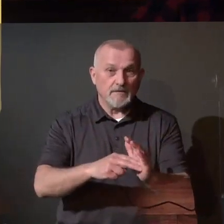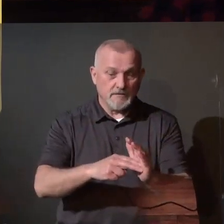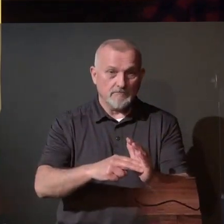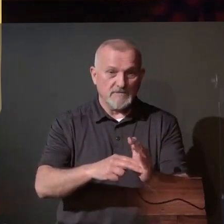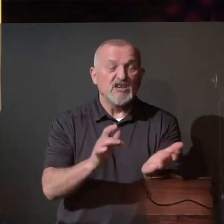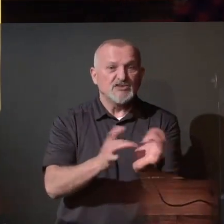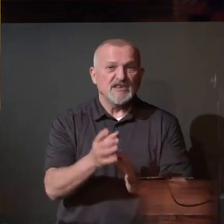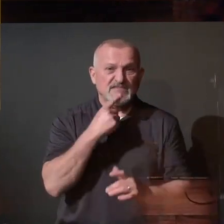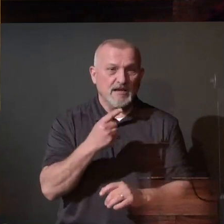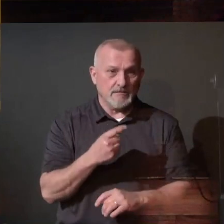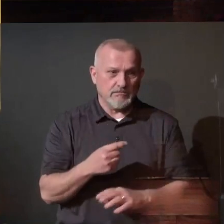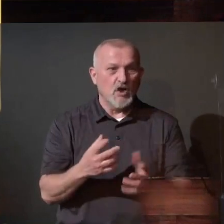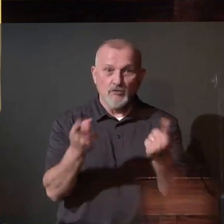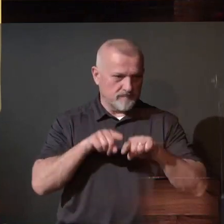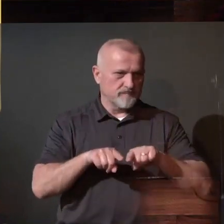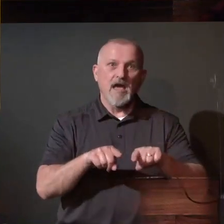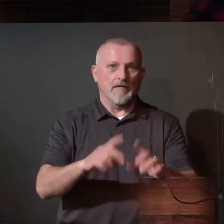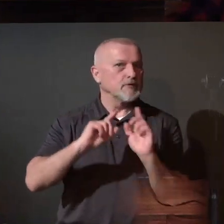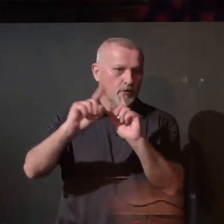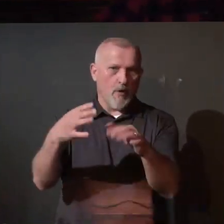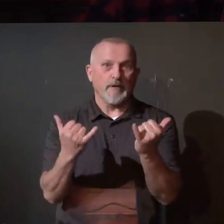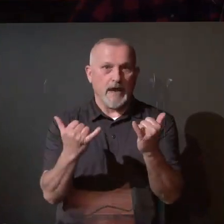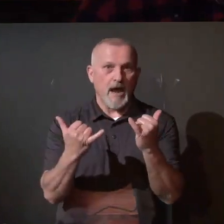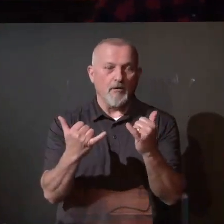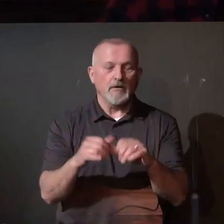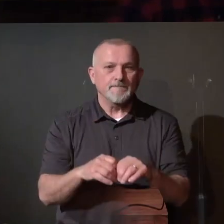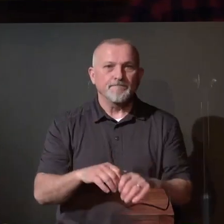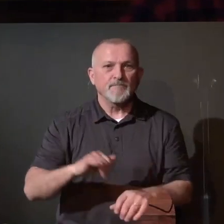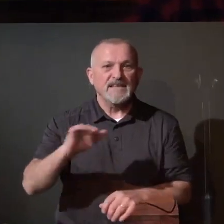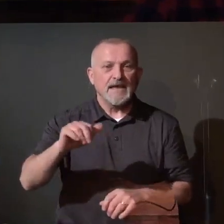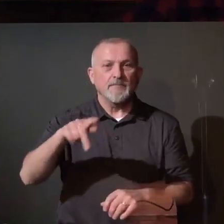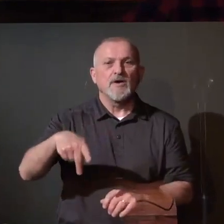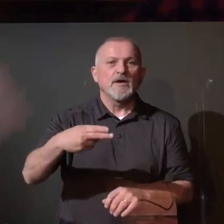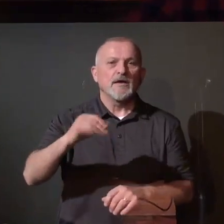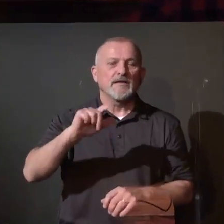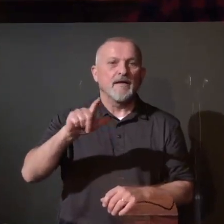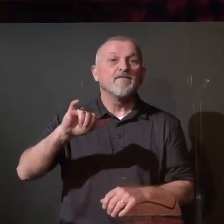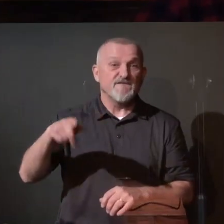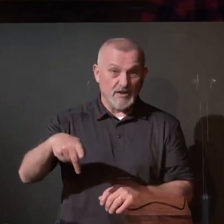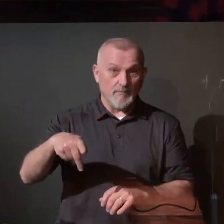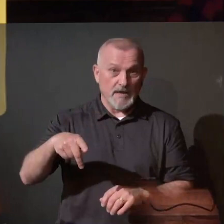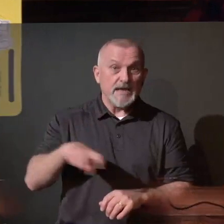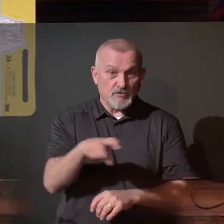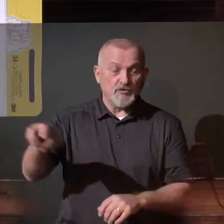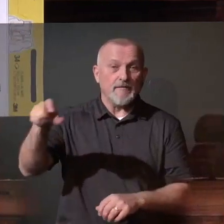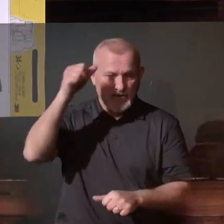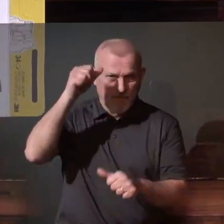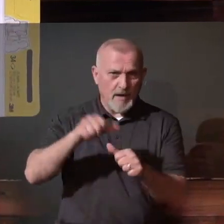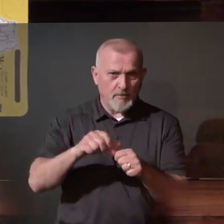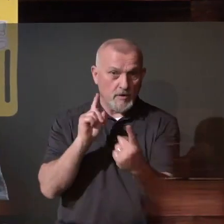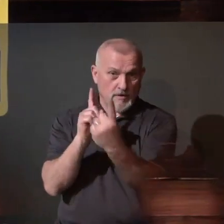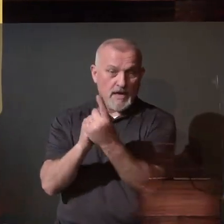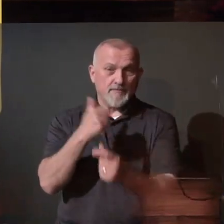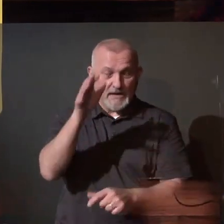going. It's like Philip and the eunuch, as Philip was going on the road to wherever he was going, he met